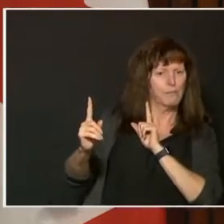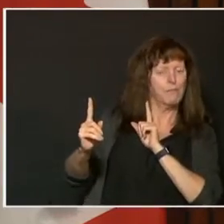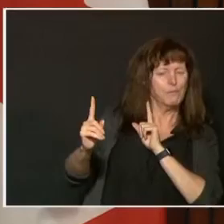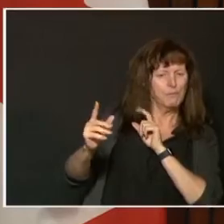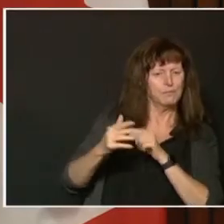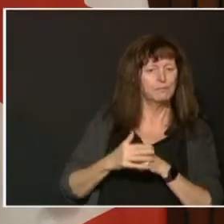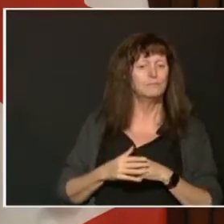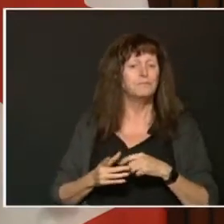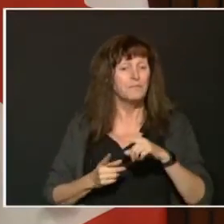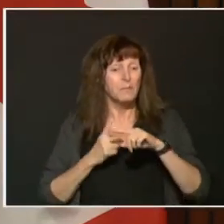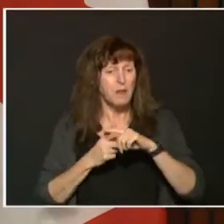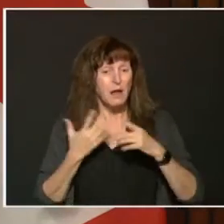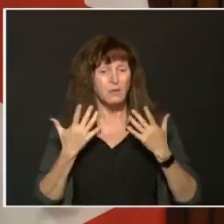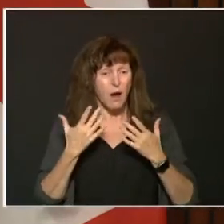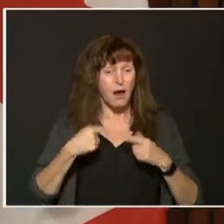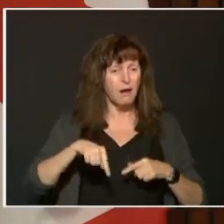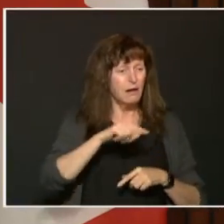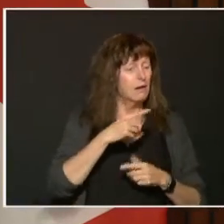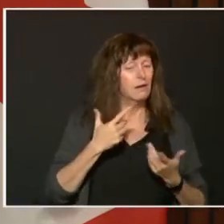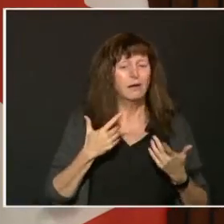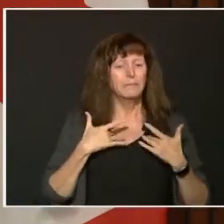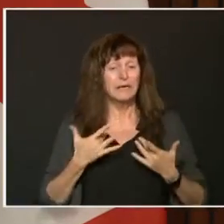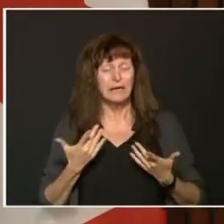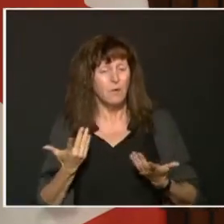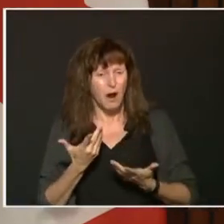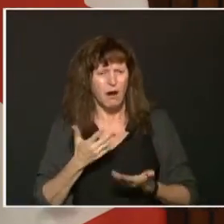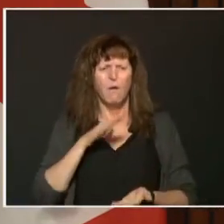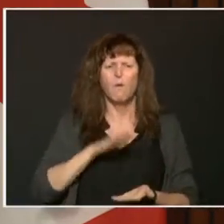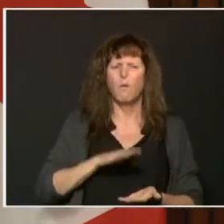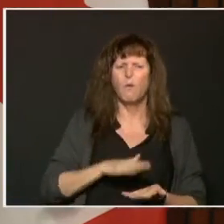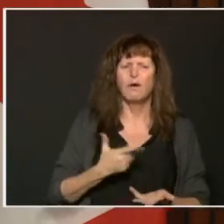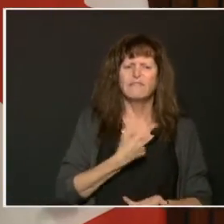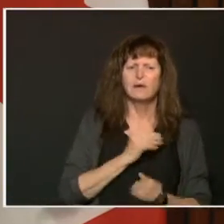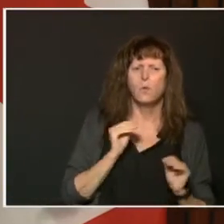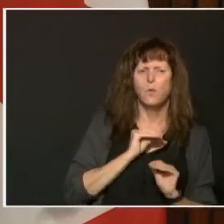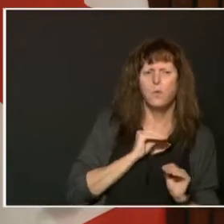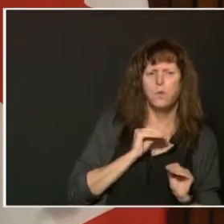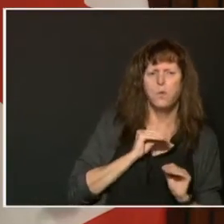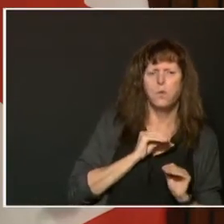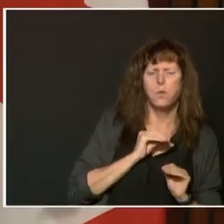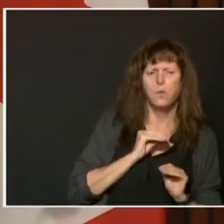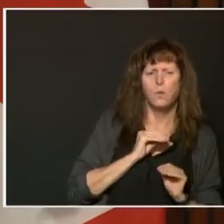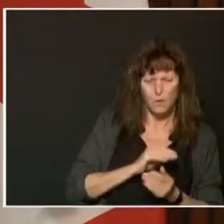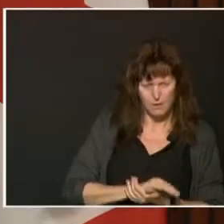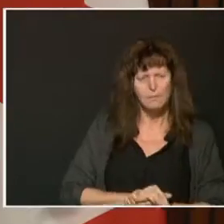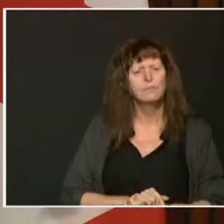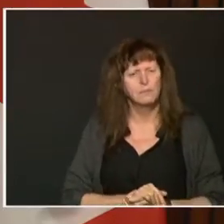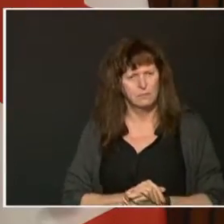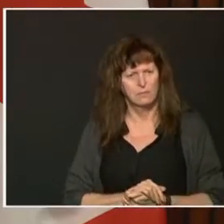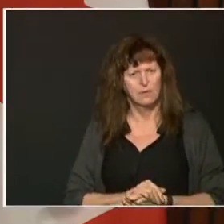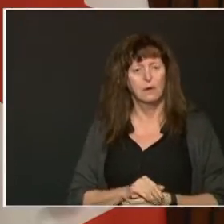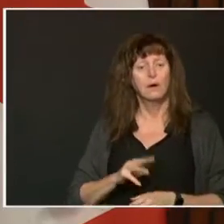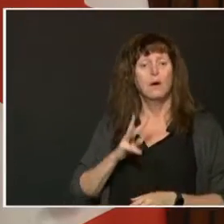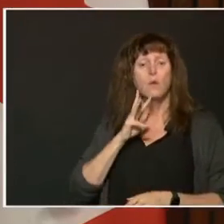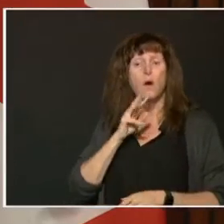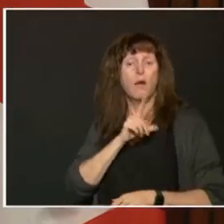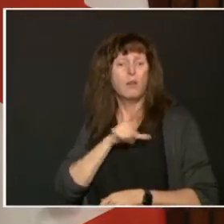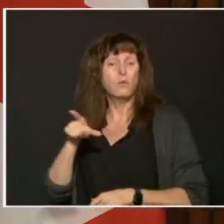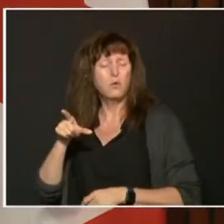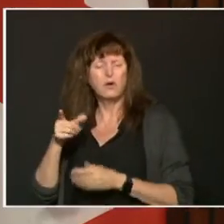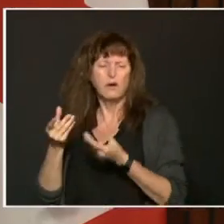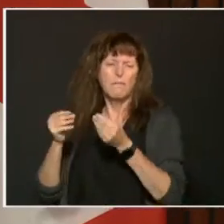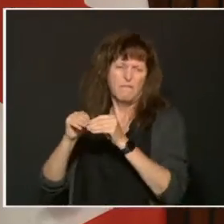rates. Grey Bruce and Waterloo continue to have the highest case rates of COVID-19 in